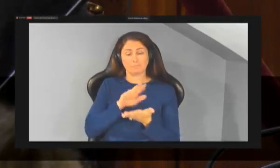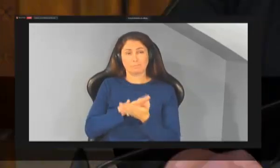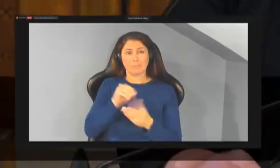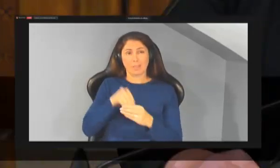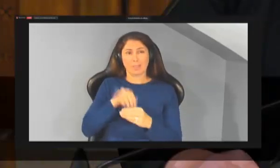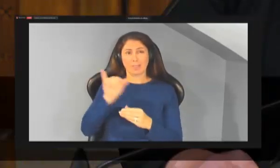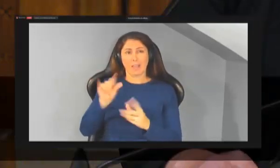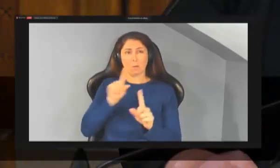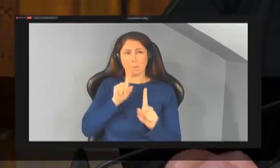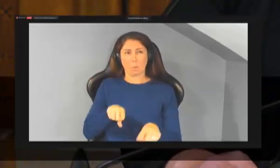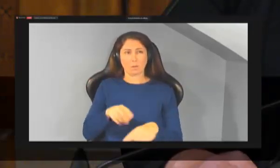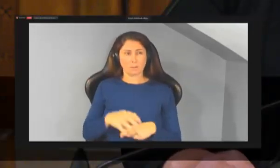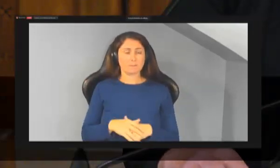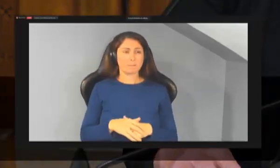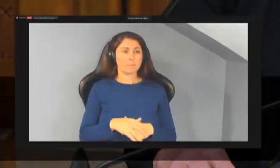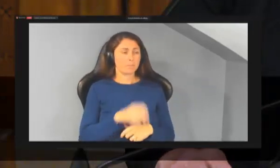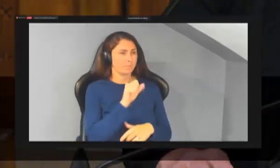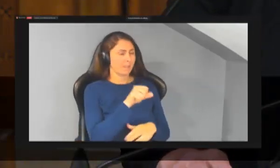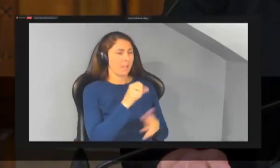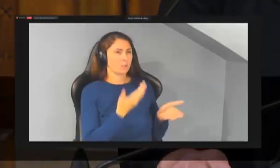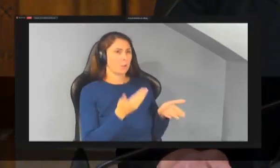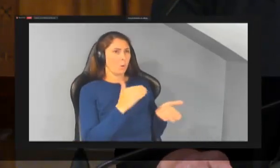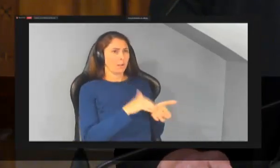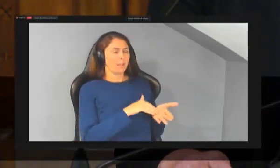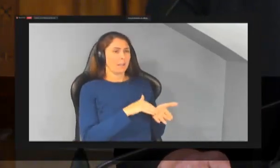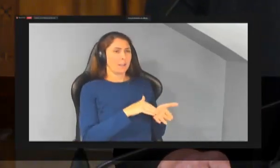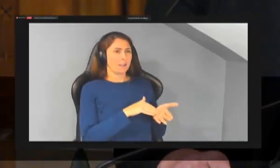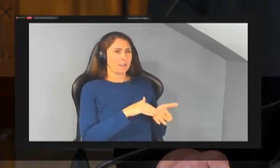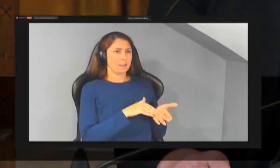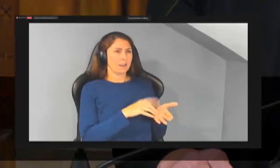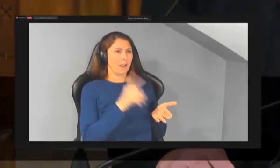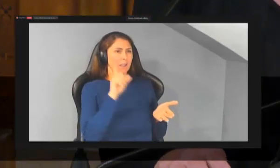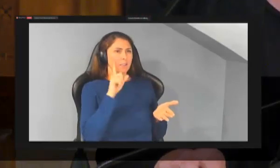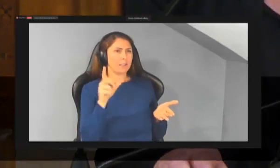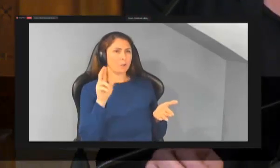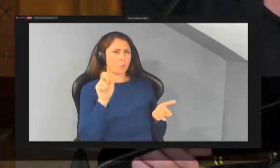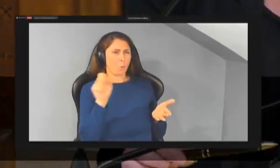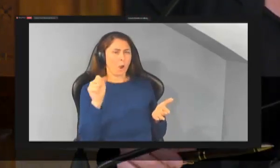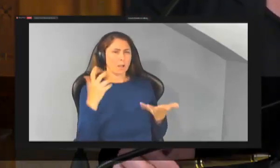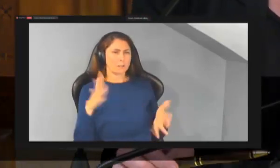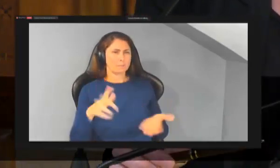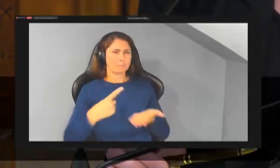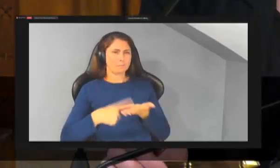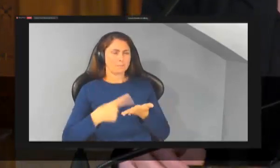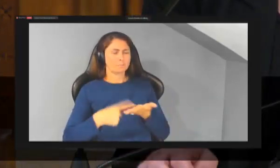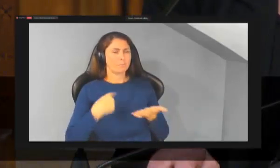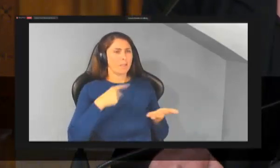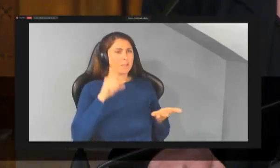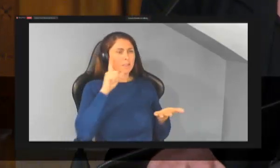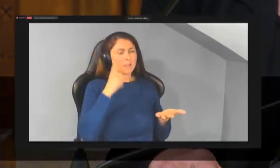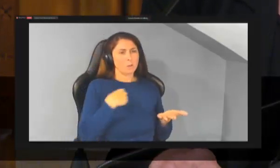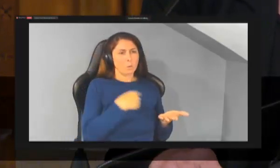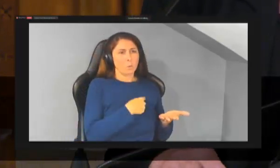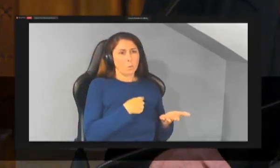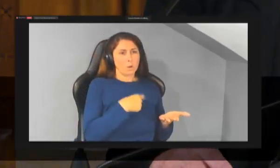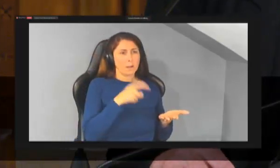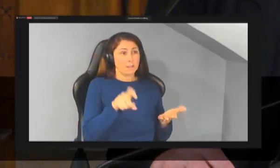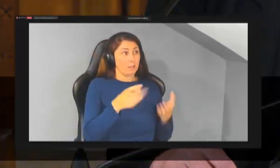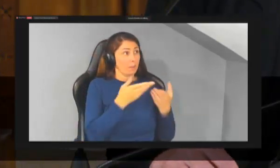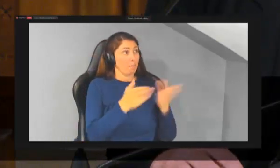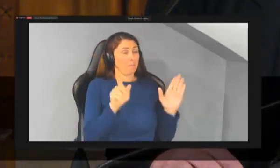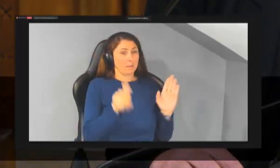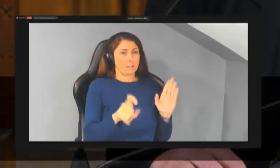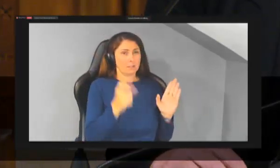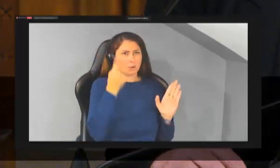Right. So again, I think Catherine Krauss touched on this too. Then we need, and the public needs to understand kind of like, well, then what is the